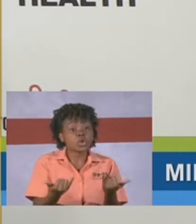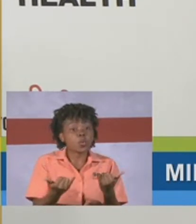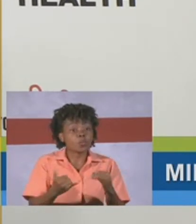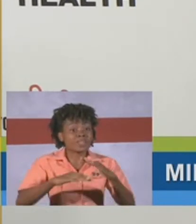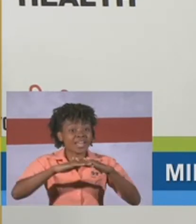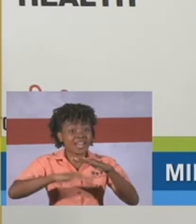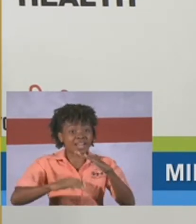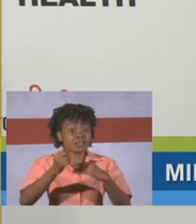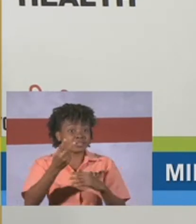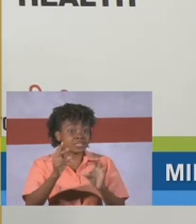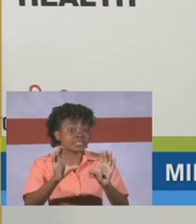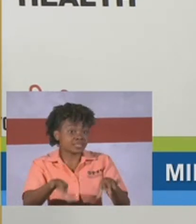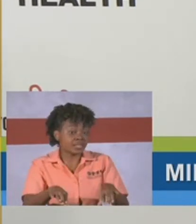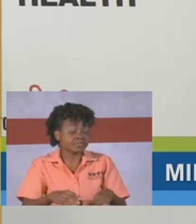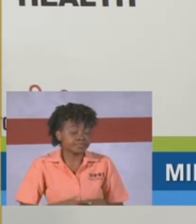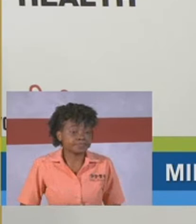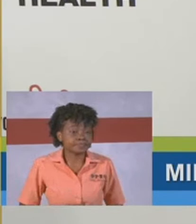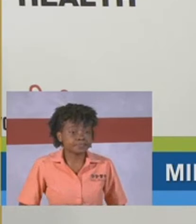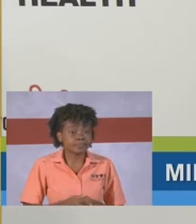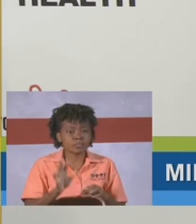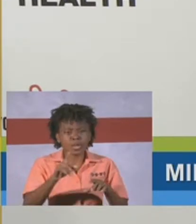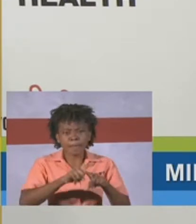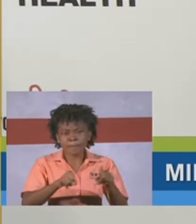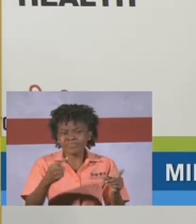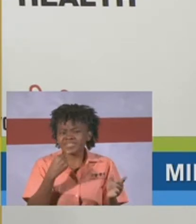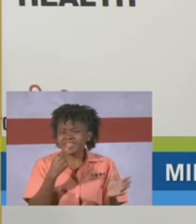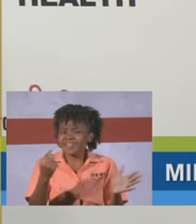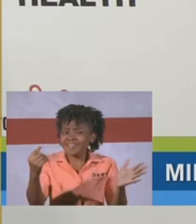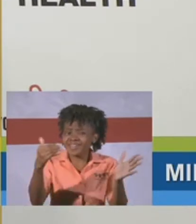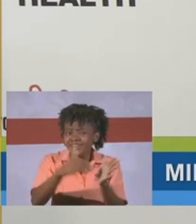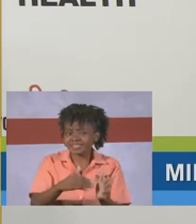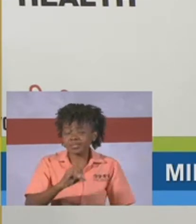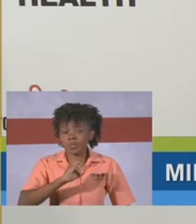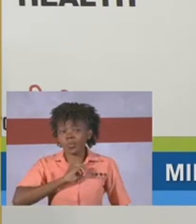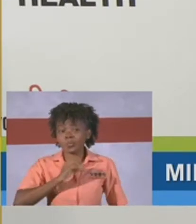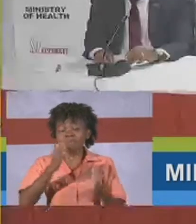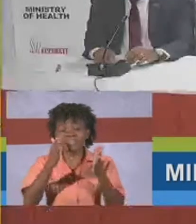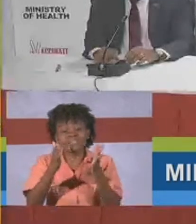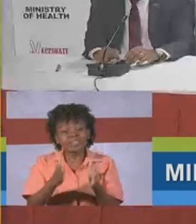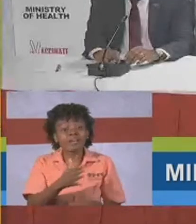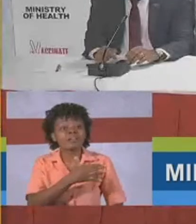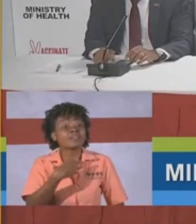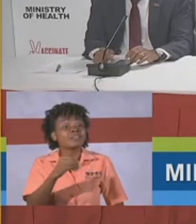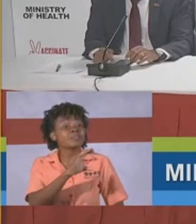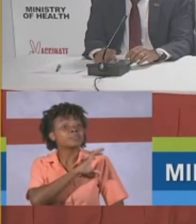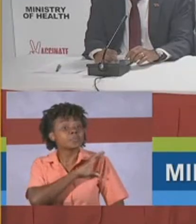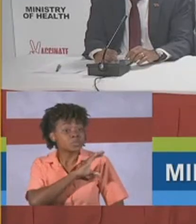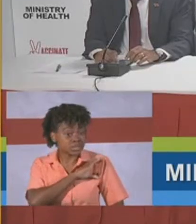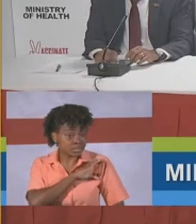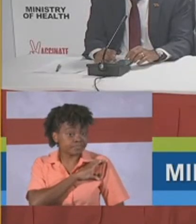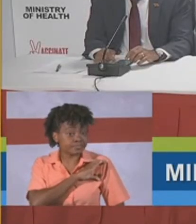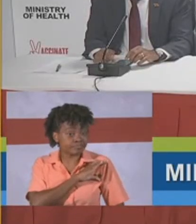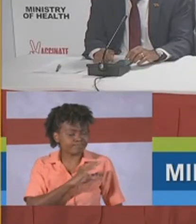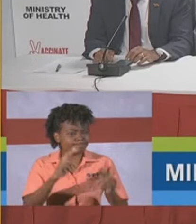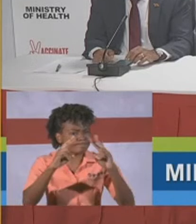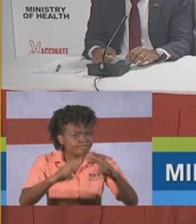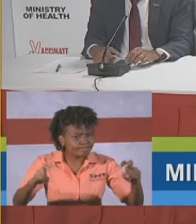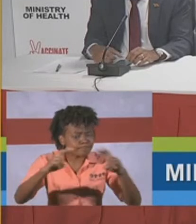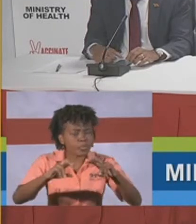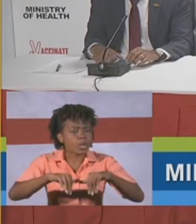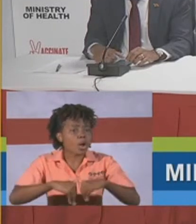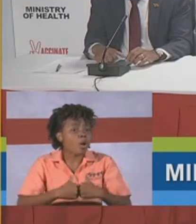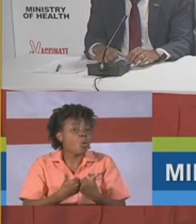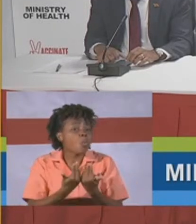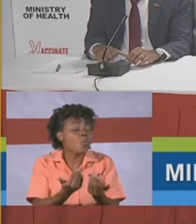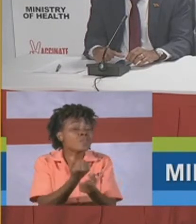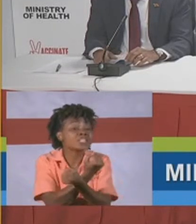of the operator, owner, and the TTPS. Thank you, Minister. And AZP, we see another